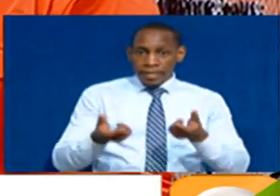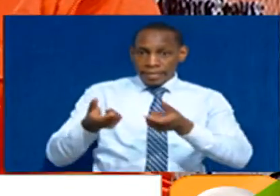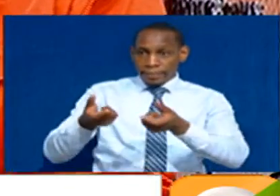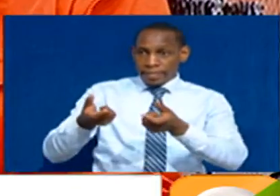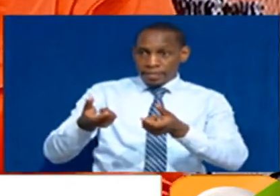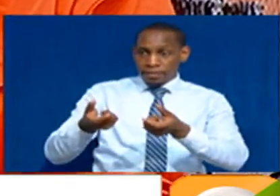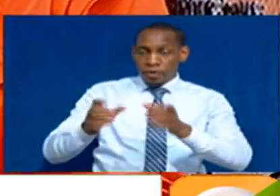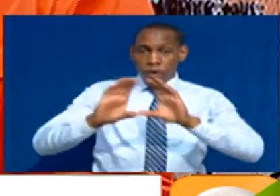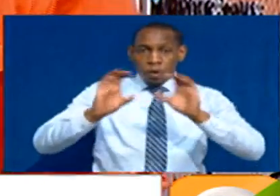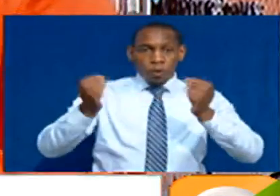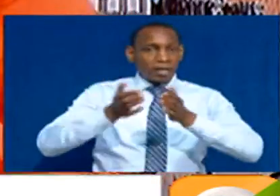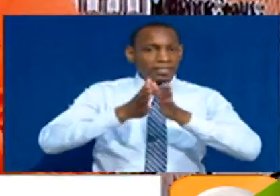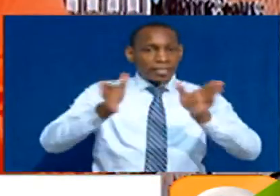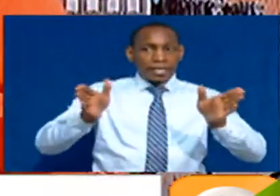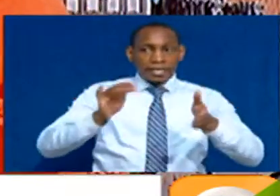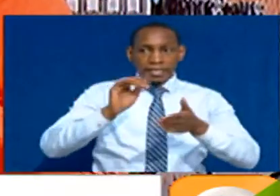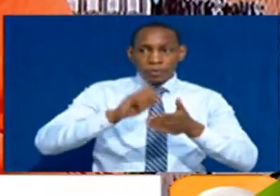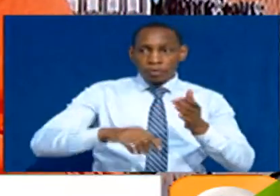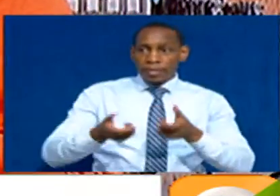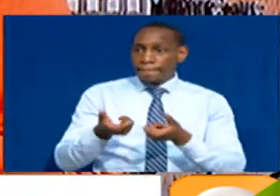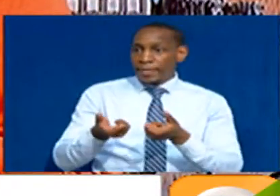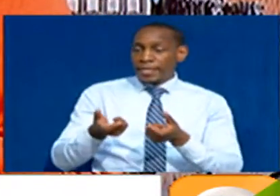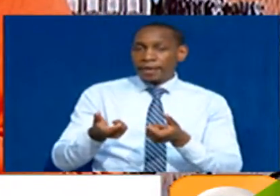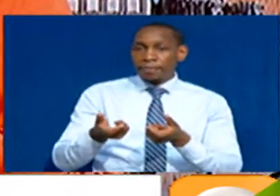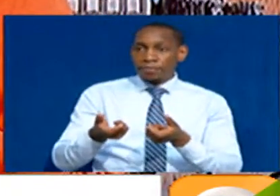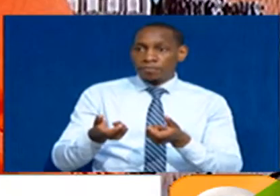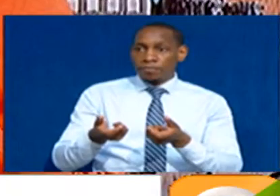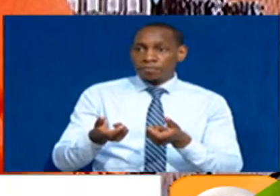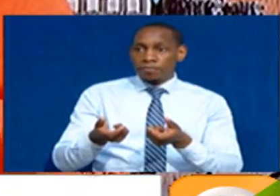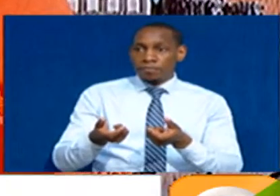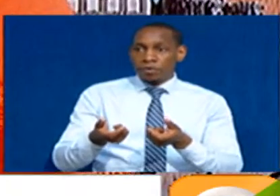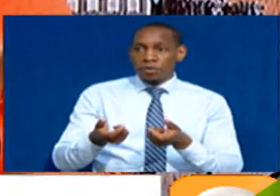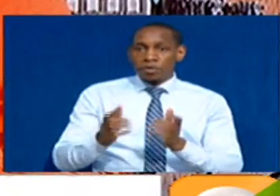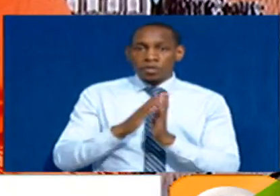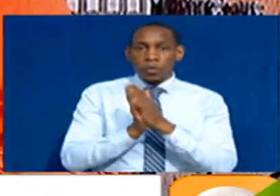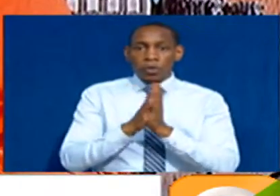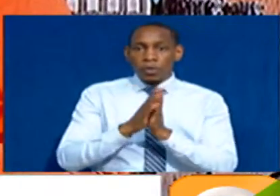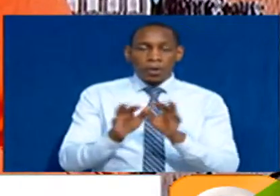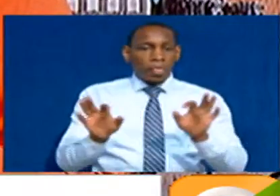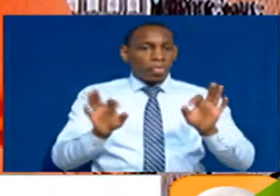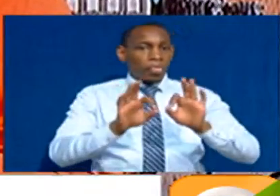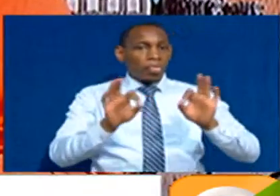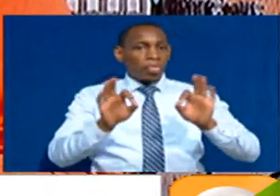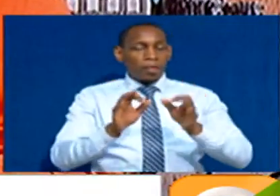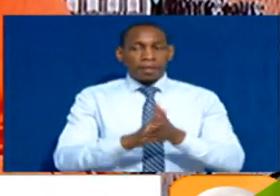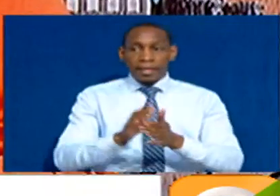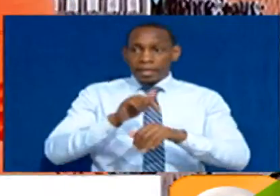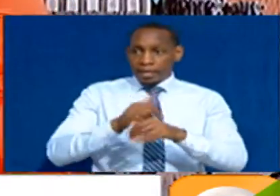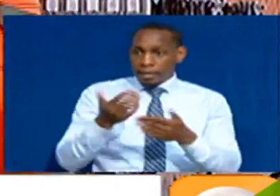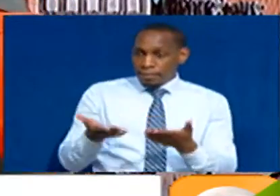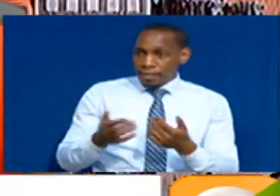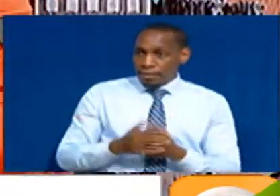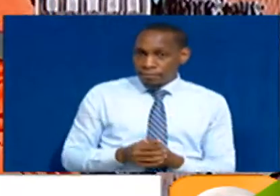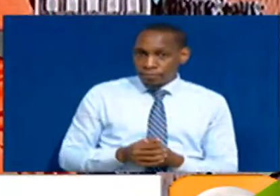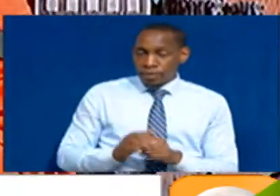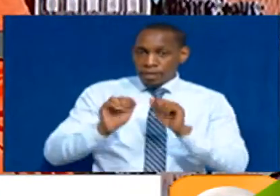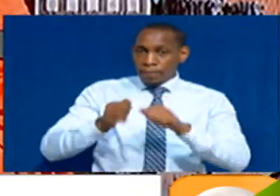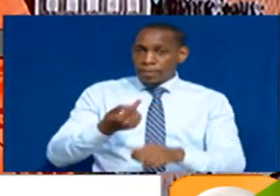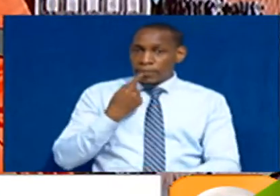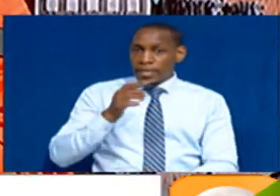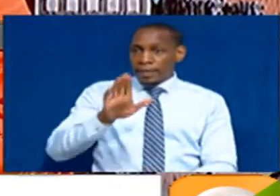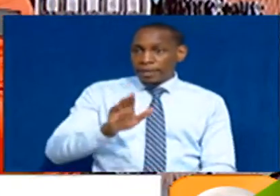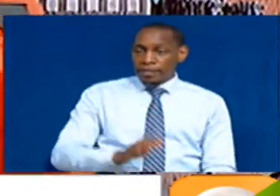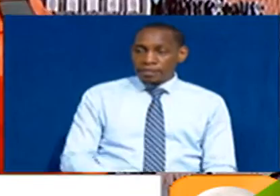media worldwide is that the media like to be sensational. Right now, I can tell